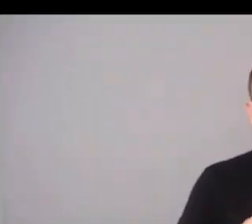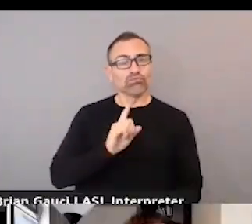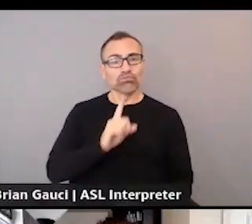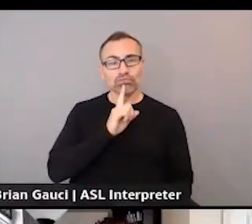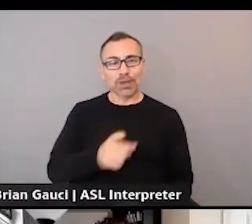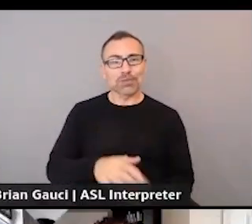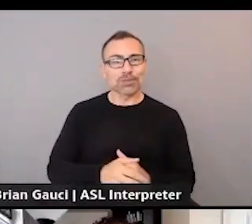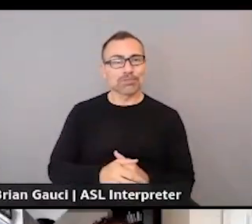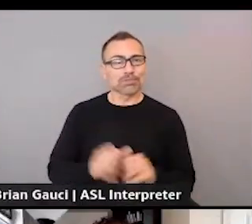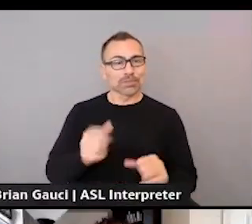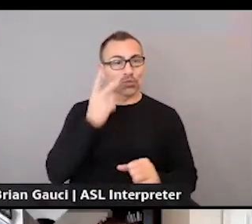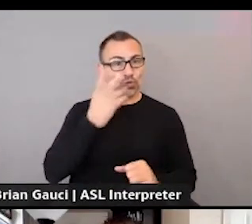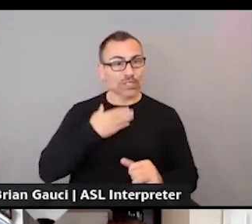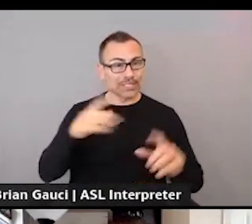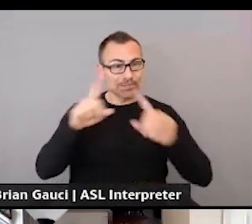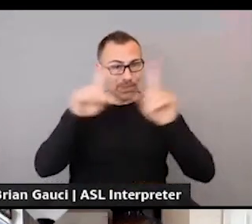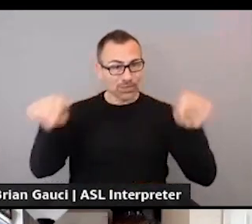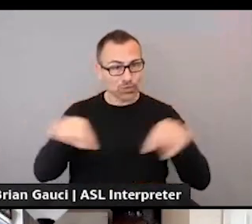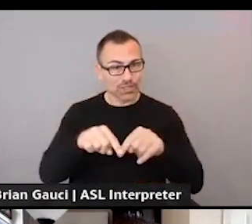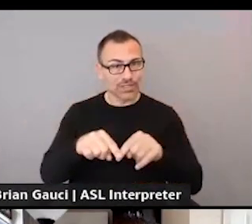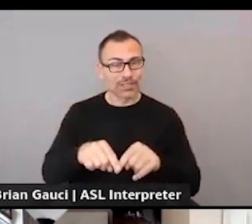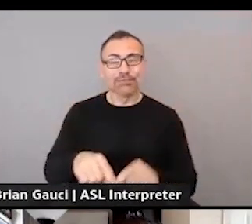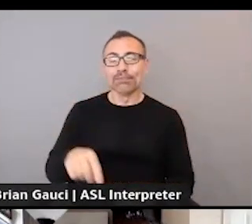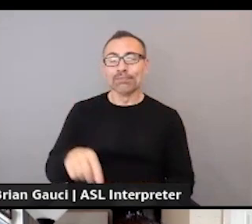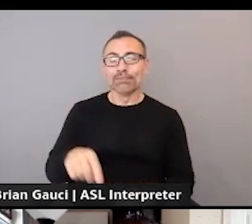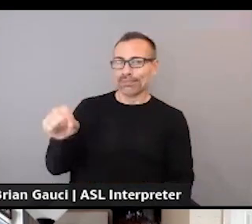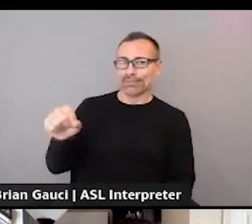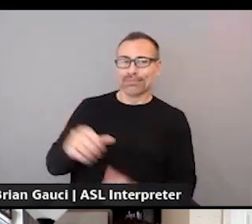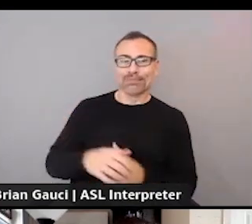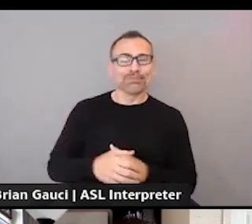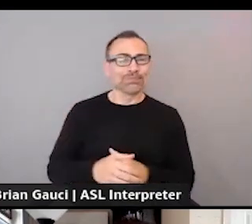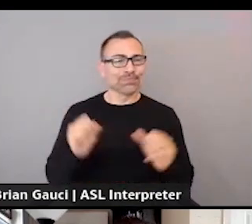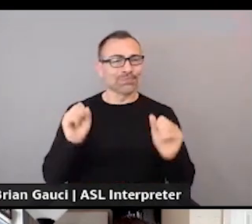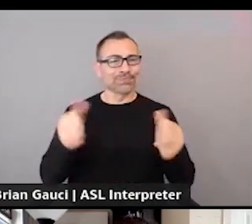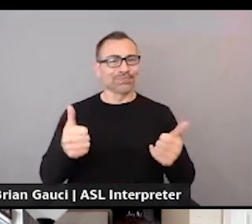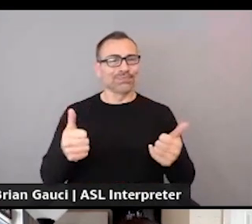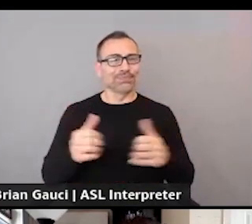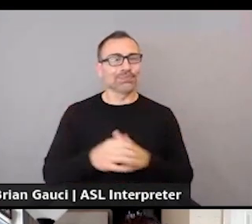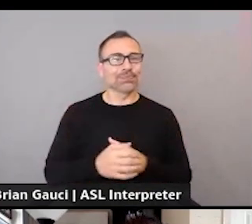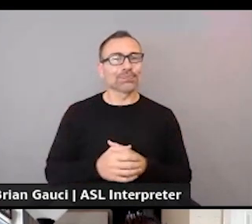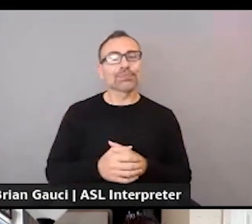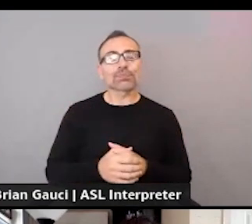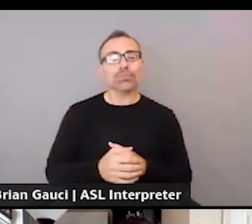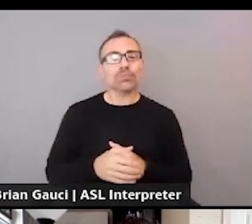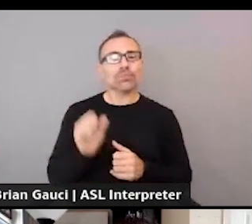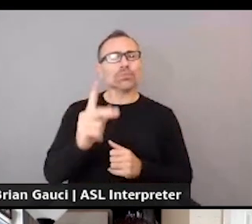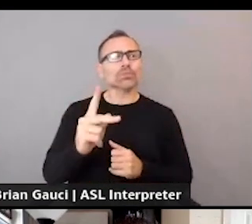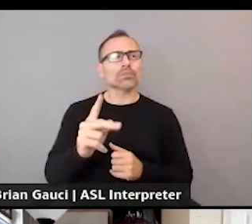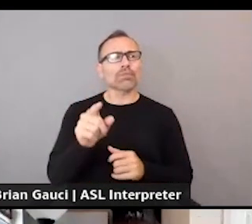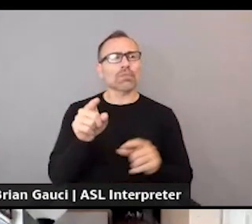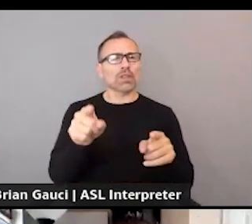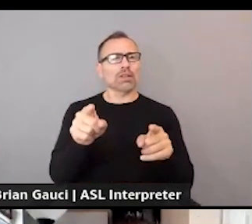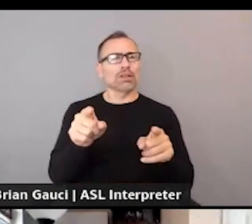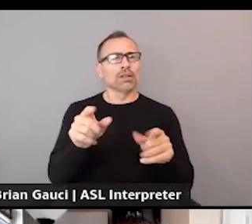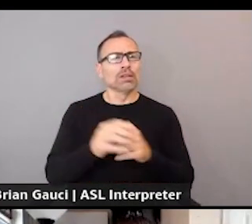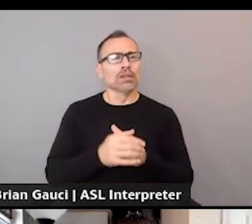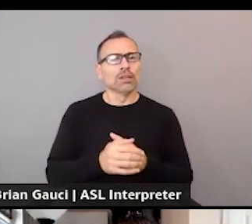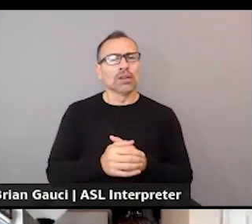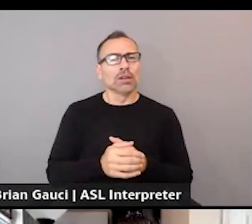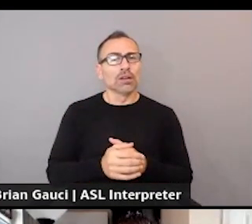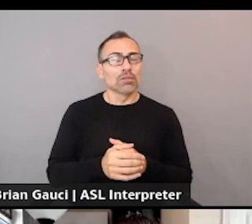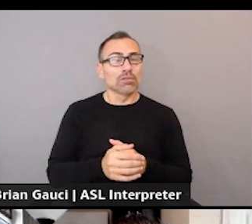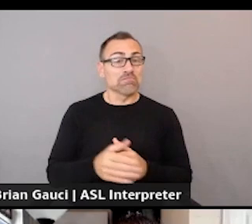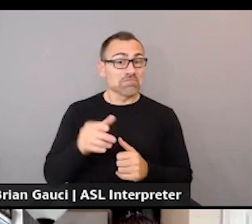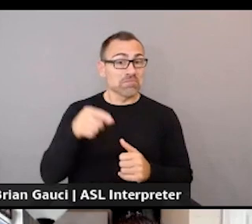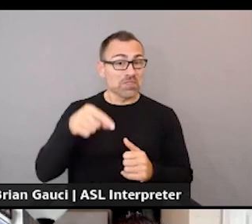Just 1 second, yeah. There we go. It's coming. There we go. Yeah, so what we're going to see today is a quick